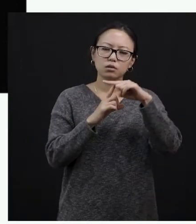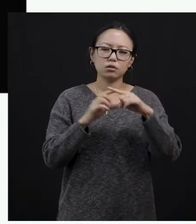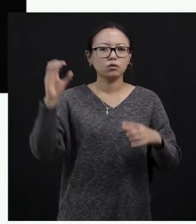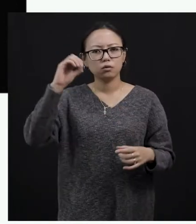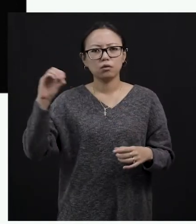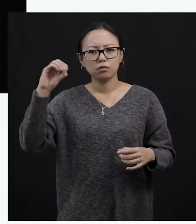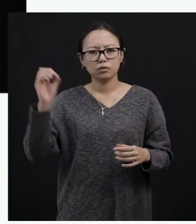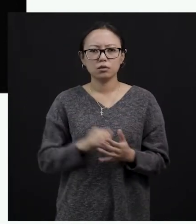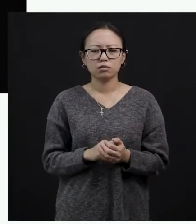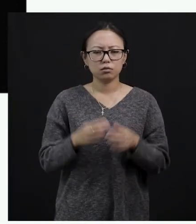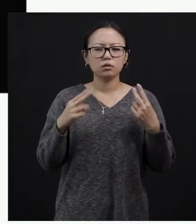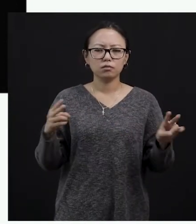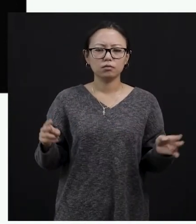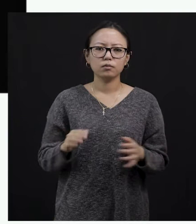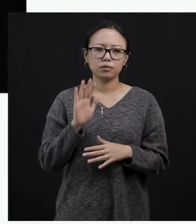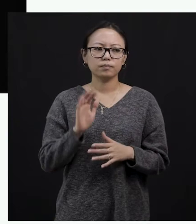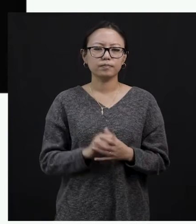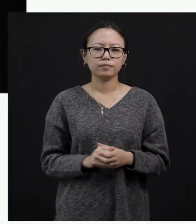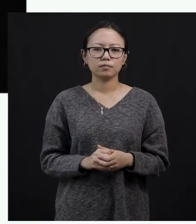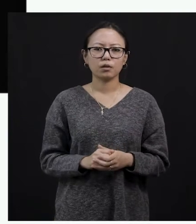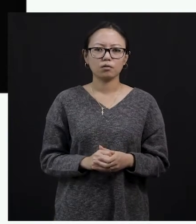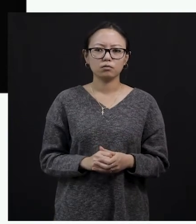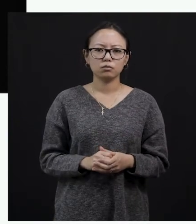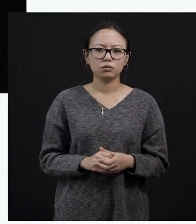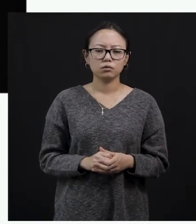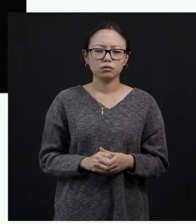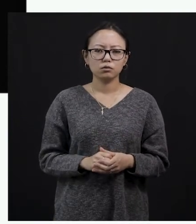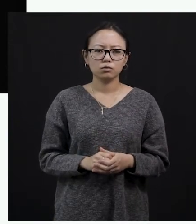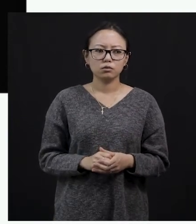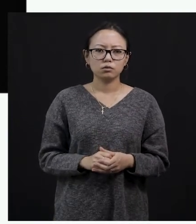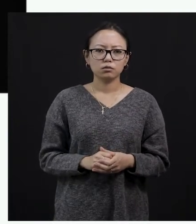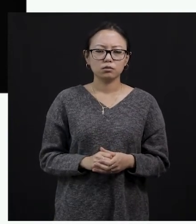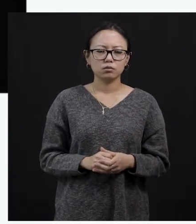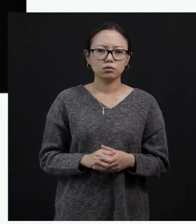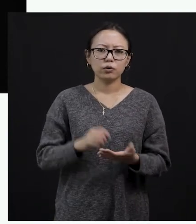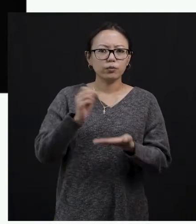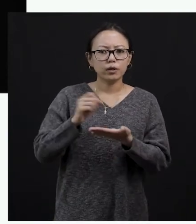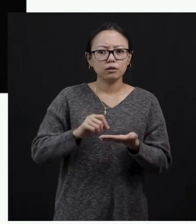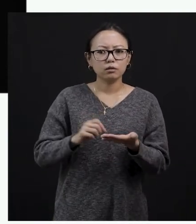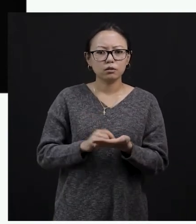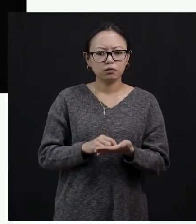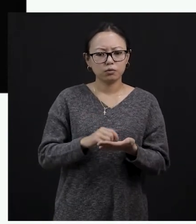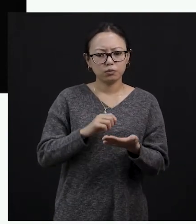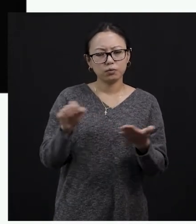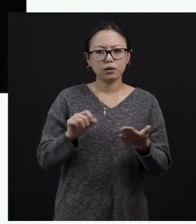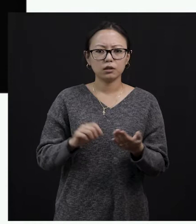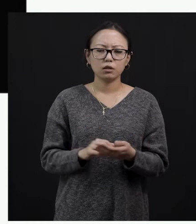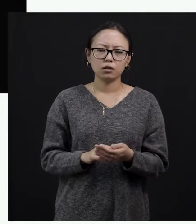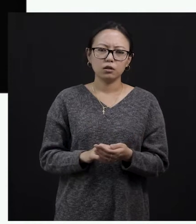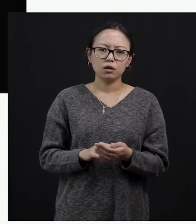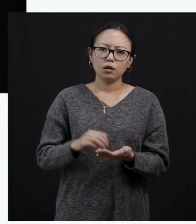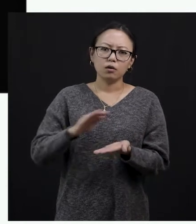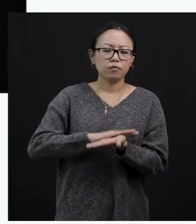process. It's not only one. Okay, there are so many process that you have to go through, and that is the reason why it takes